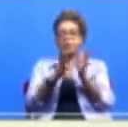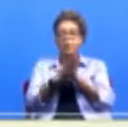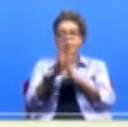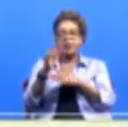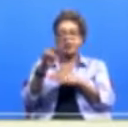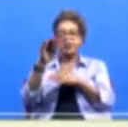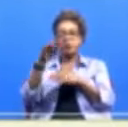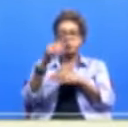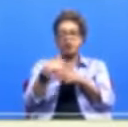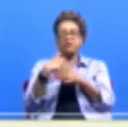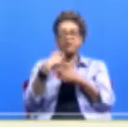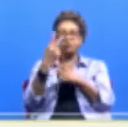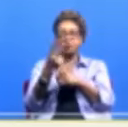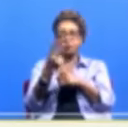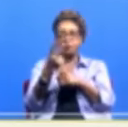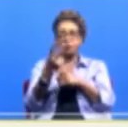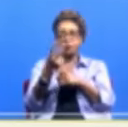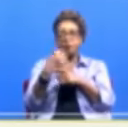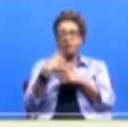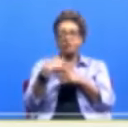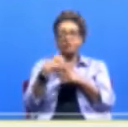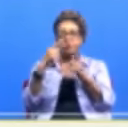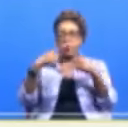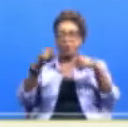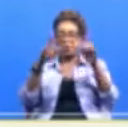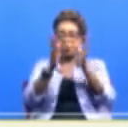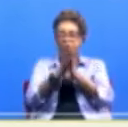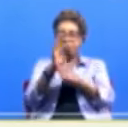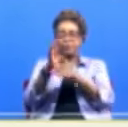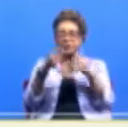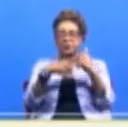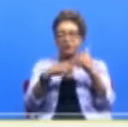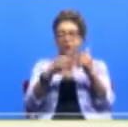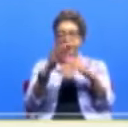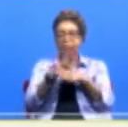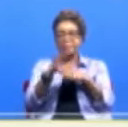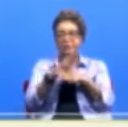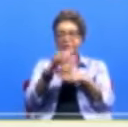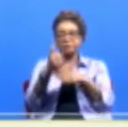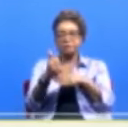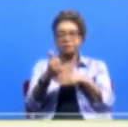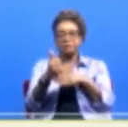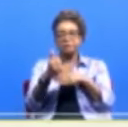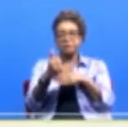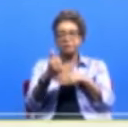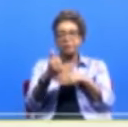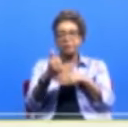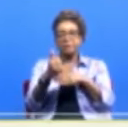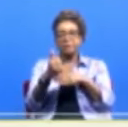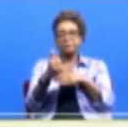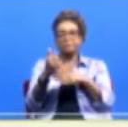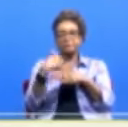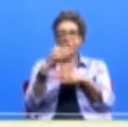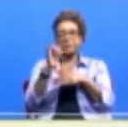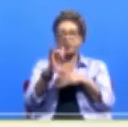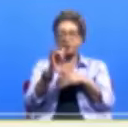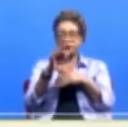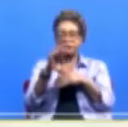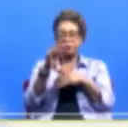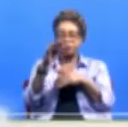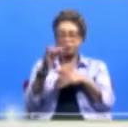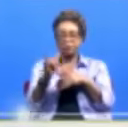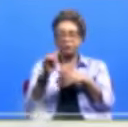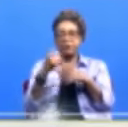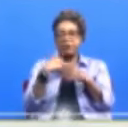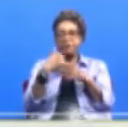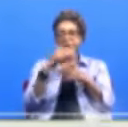handicap 22, emerged victorious with 36 points among the ladies. In the Division 3 contest, comprising